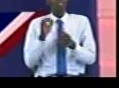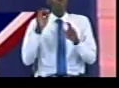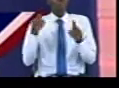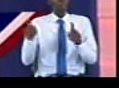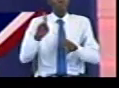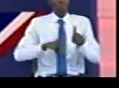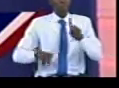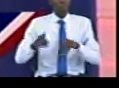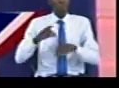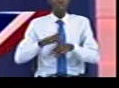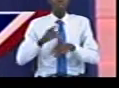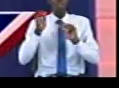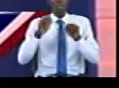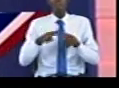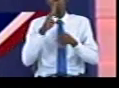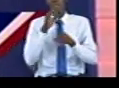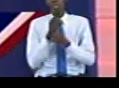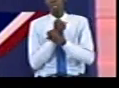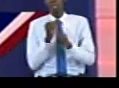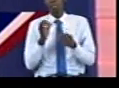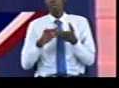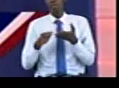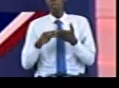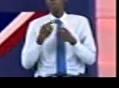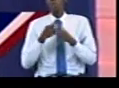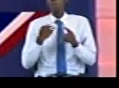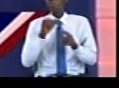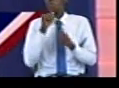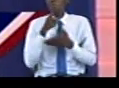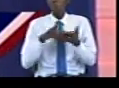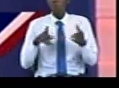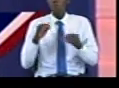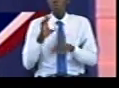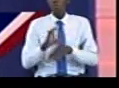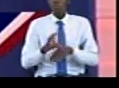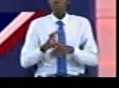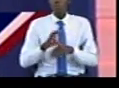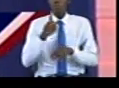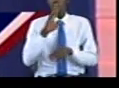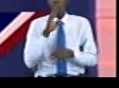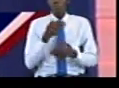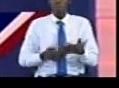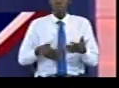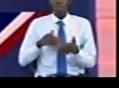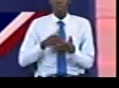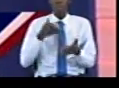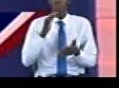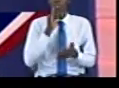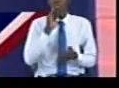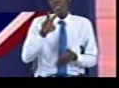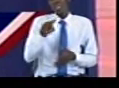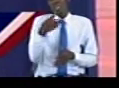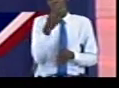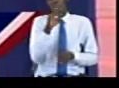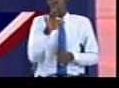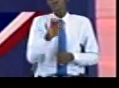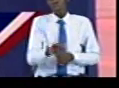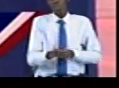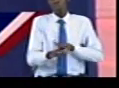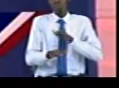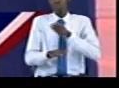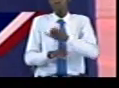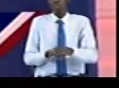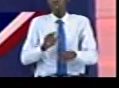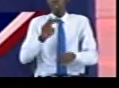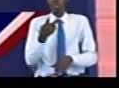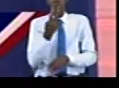sins can be forgiven. But you are not part of the church. You are born again. And there's a second step. There's a second experience. He said,